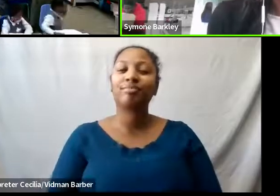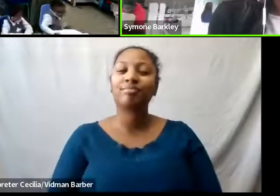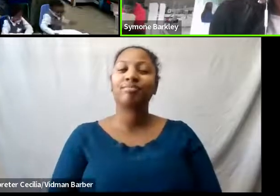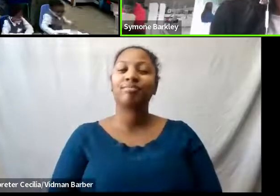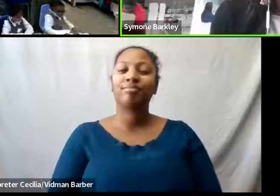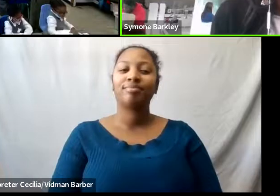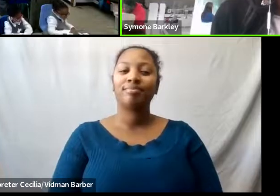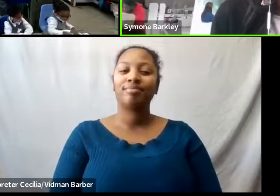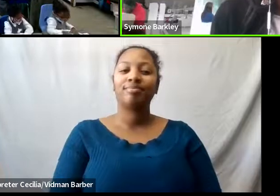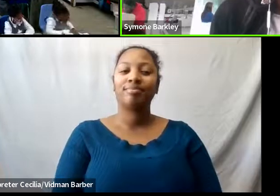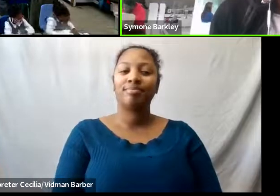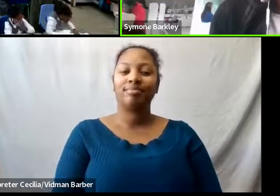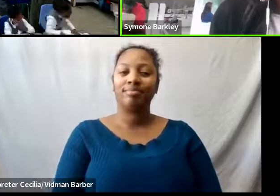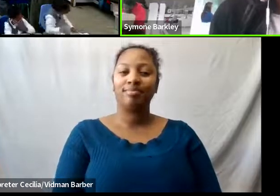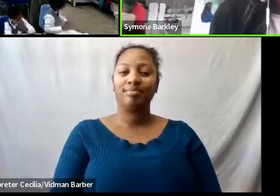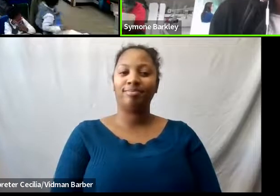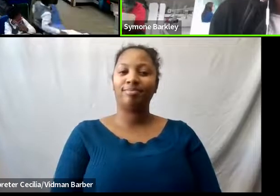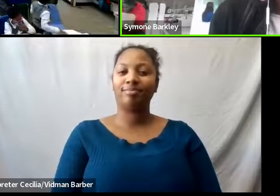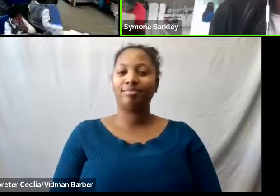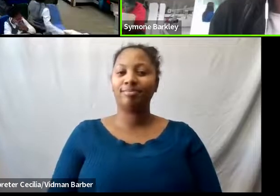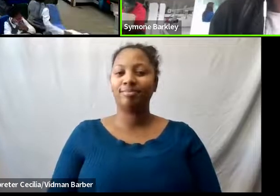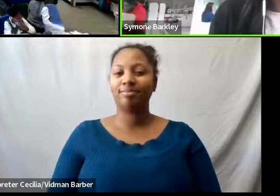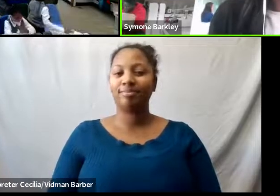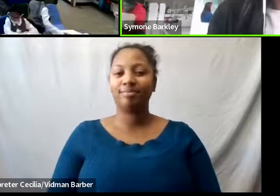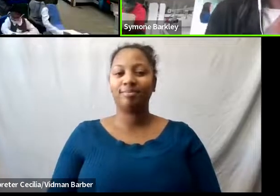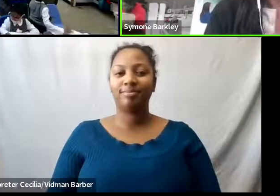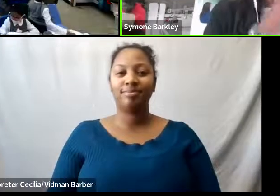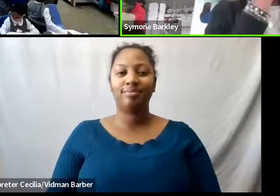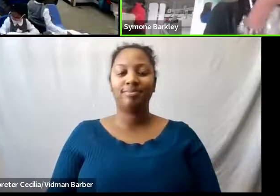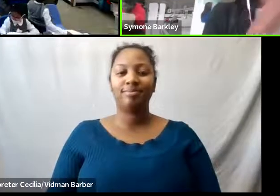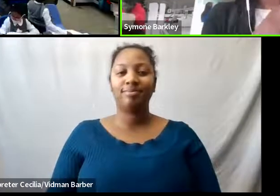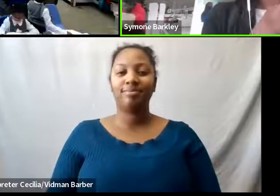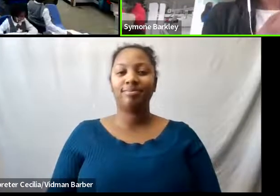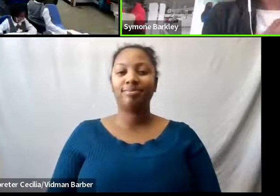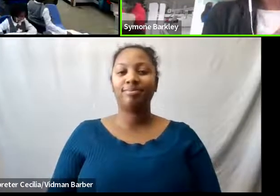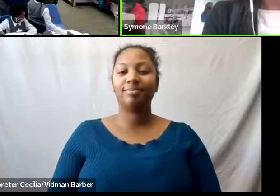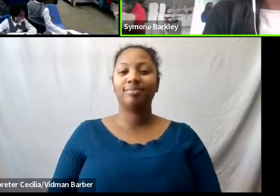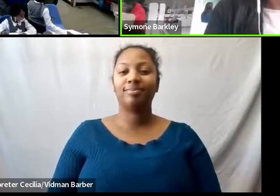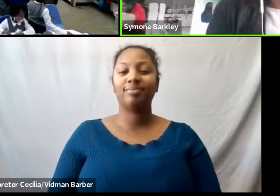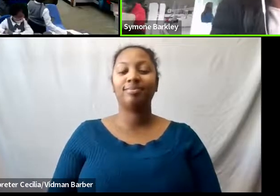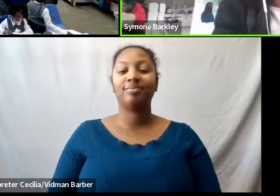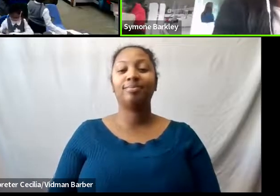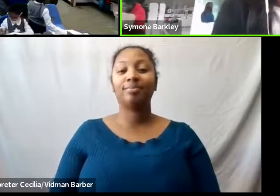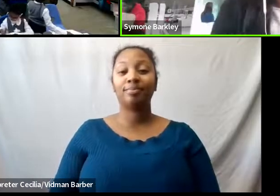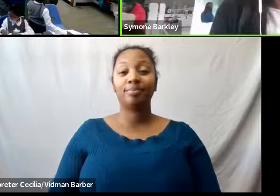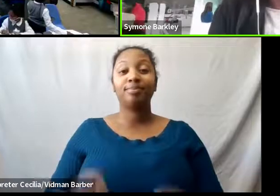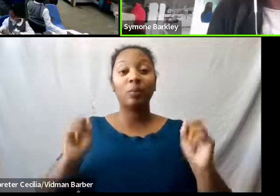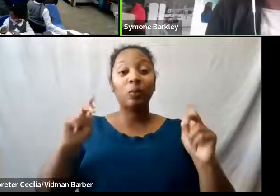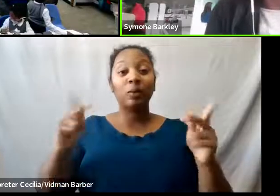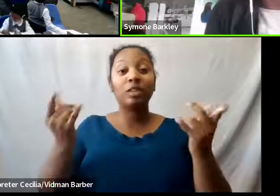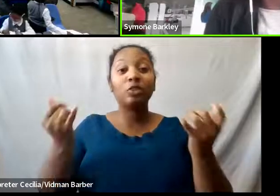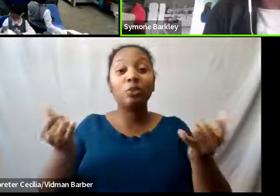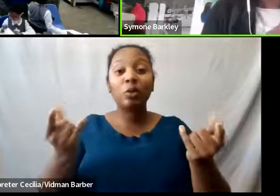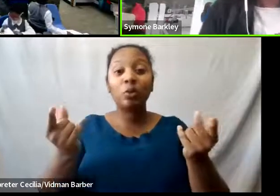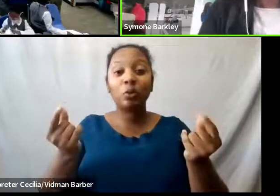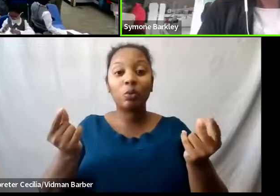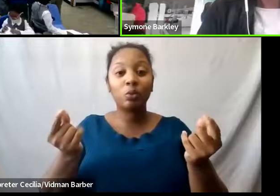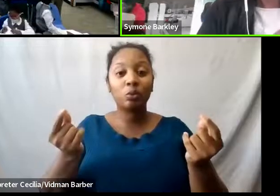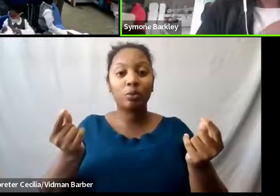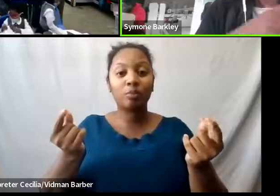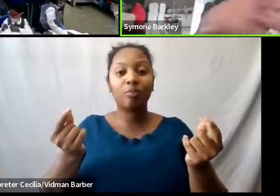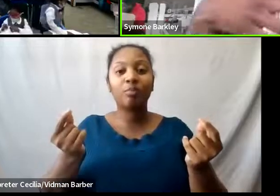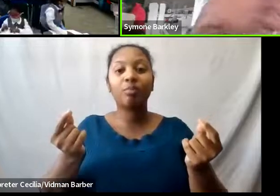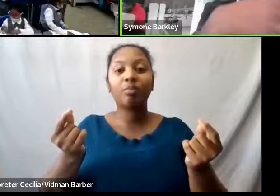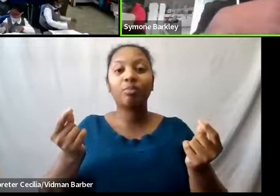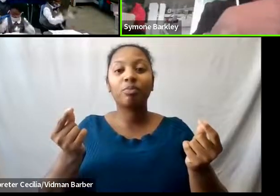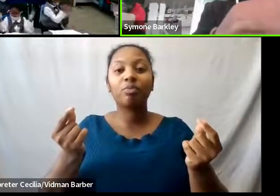Awesome. So looks like most of our friends are ready. Okay, so now the first thing you're going to do is take your scissors, okay? And we're